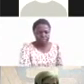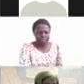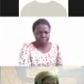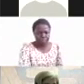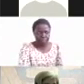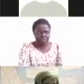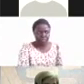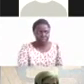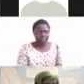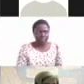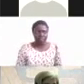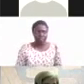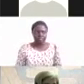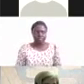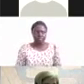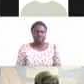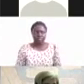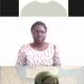rights.